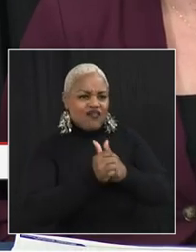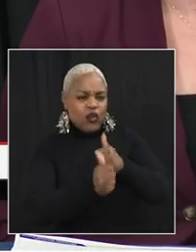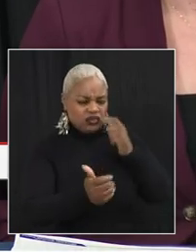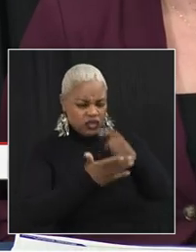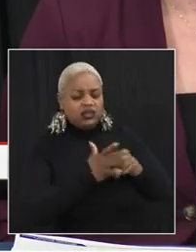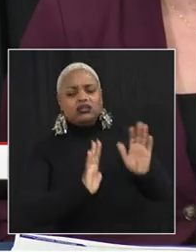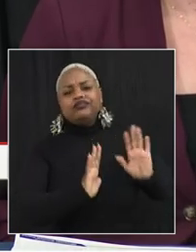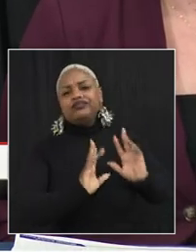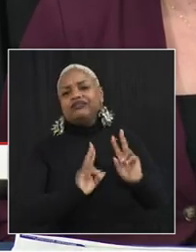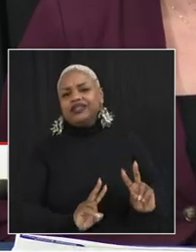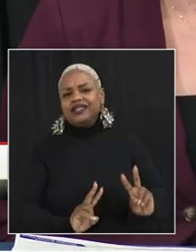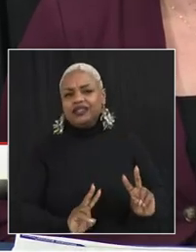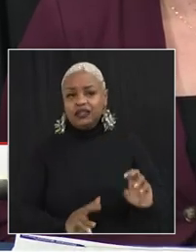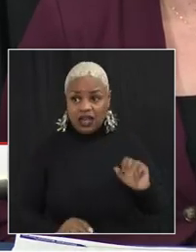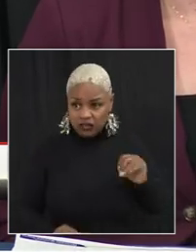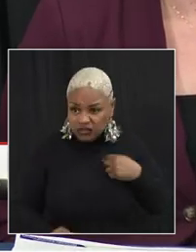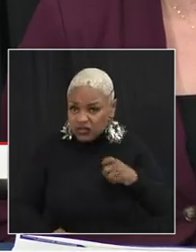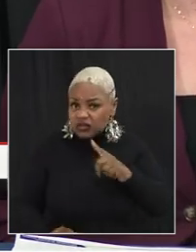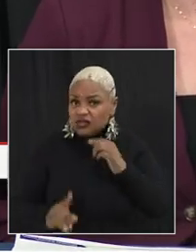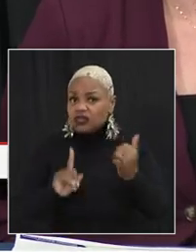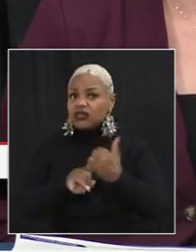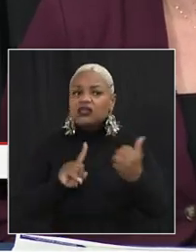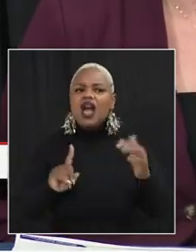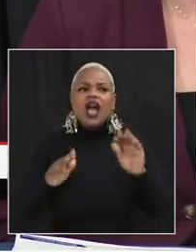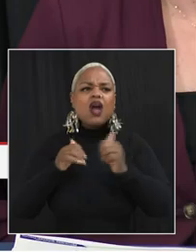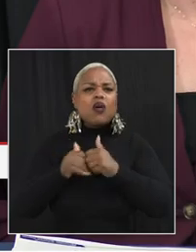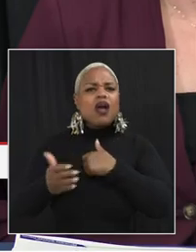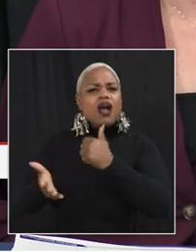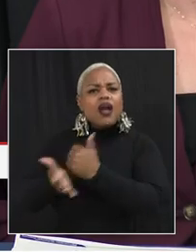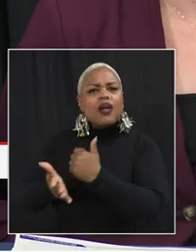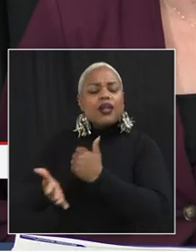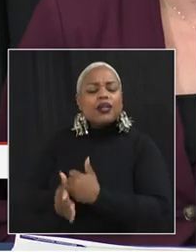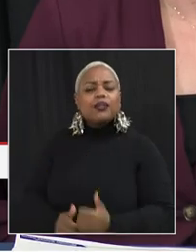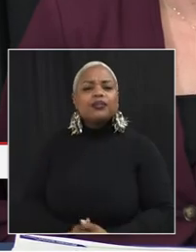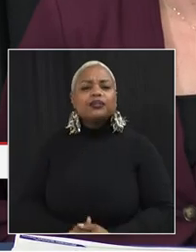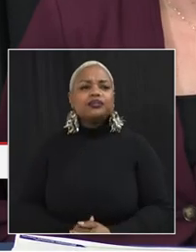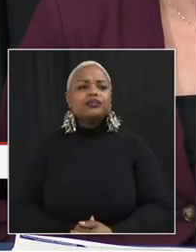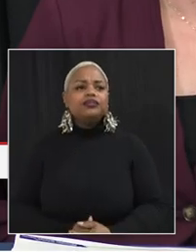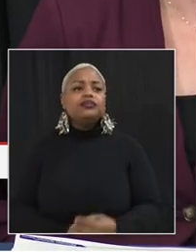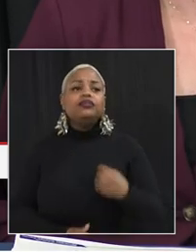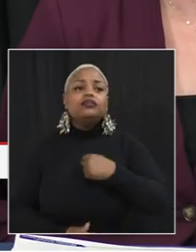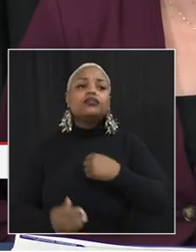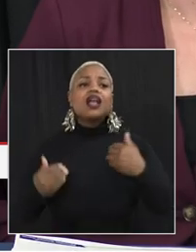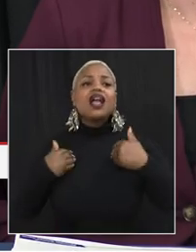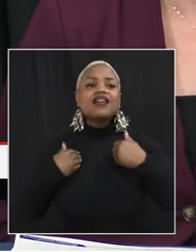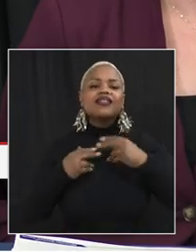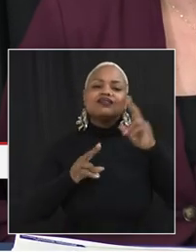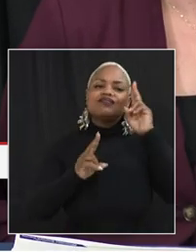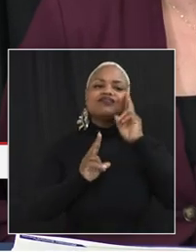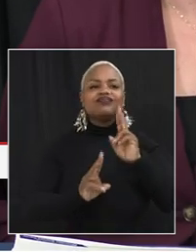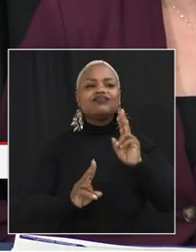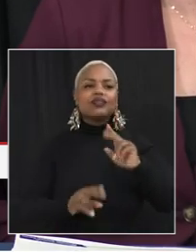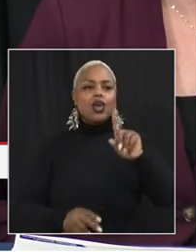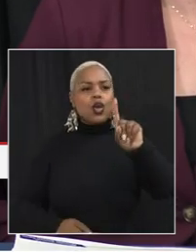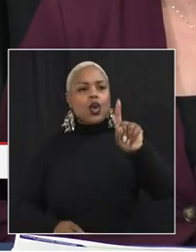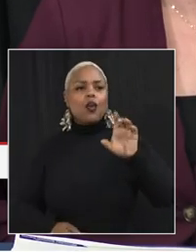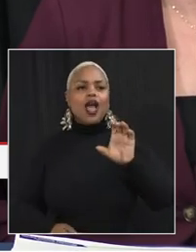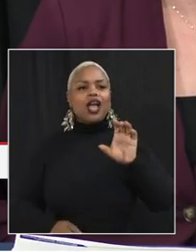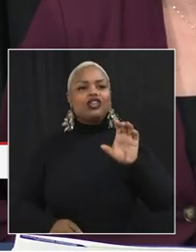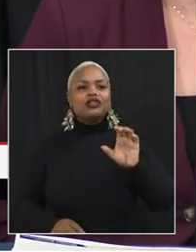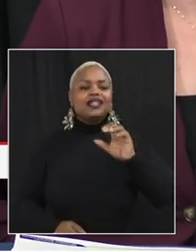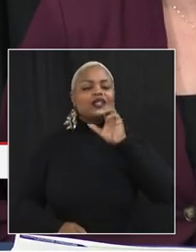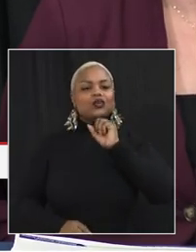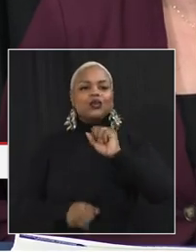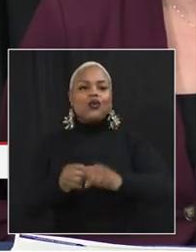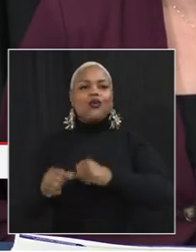have become a victim. The Centenarian Salute, where we honor our district residents who are 100 and above. And I tell you, we got